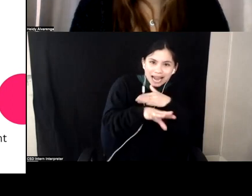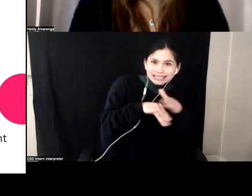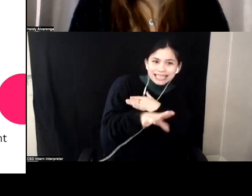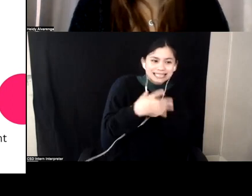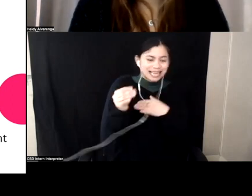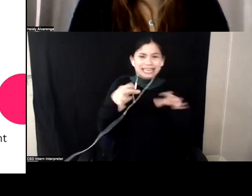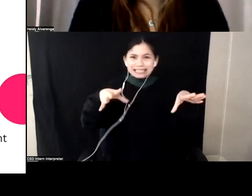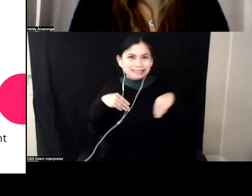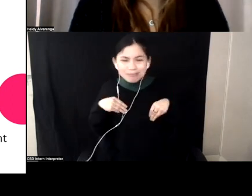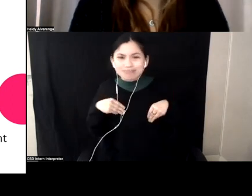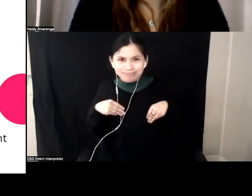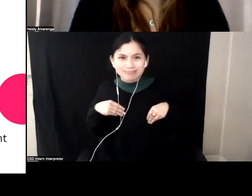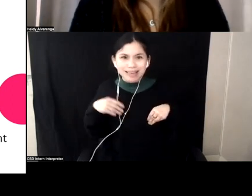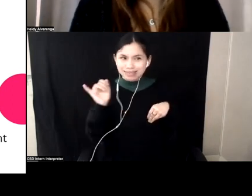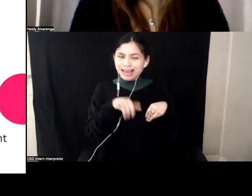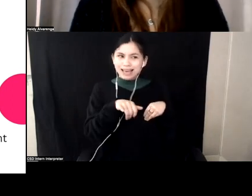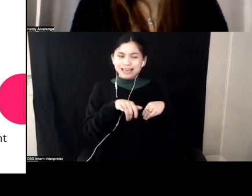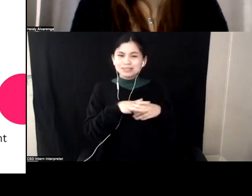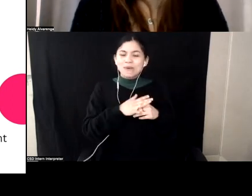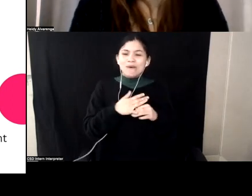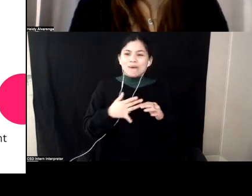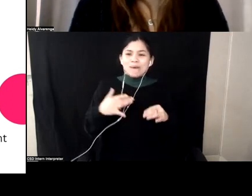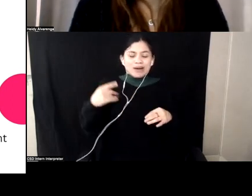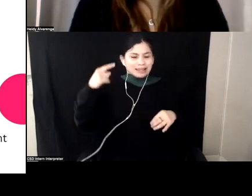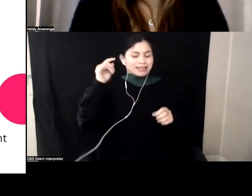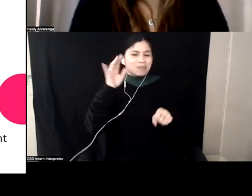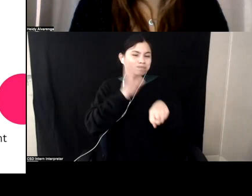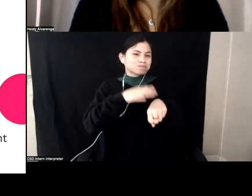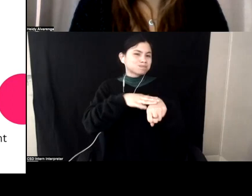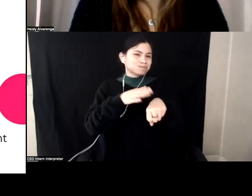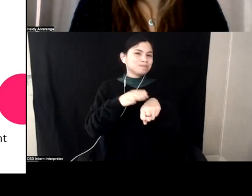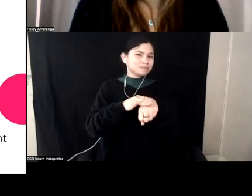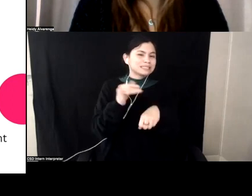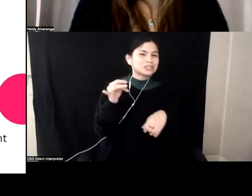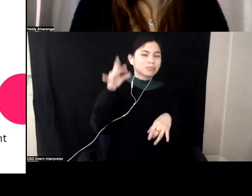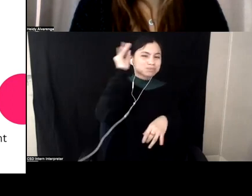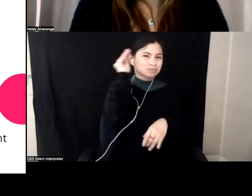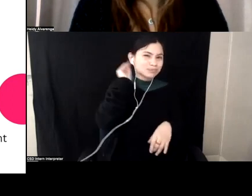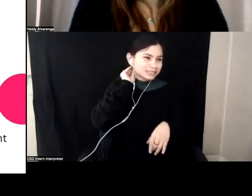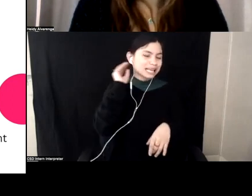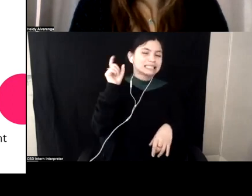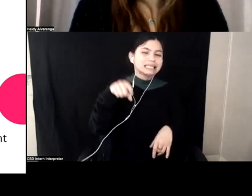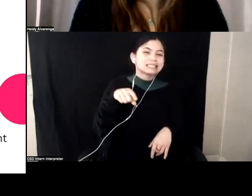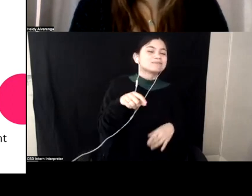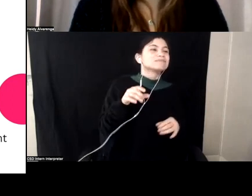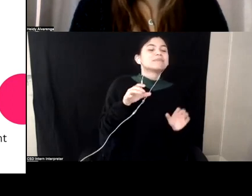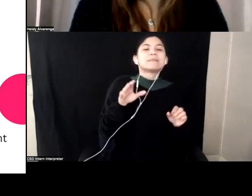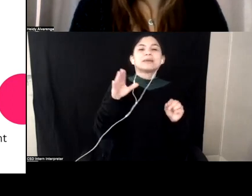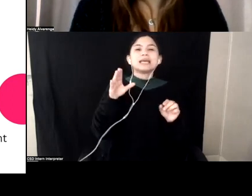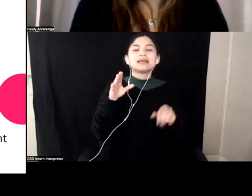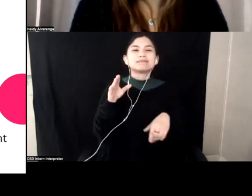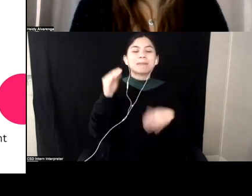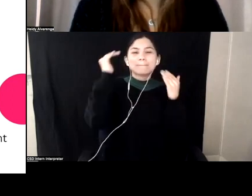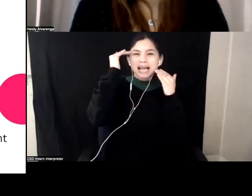accepted. So I think some of the things you need to kind of look around, but there